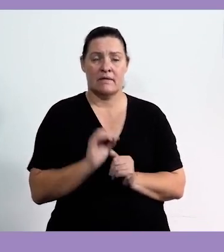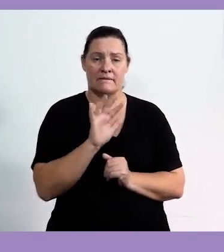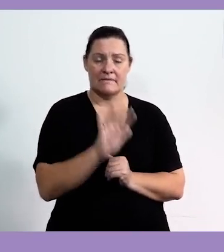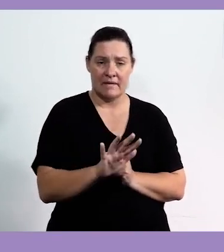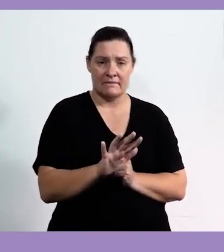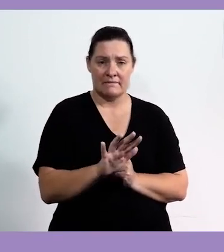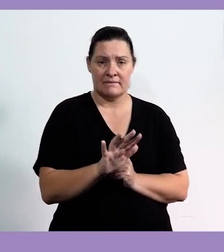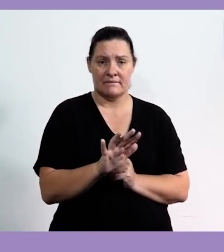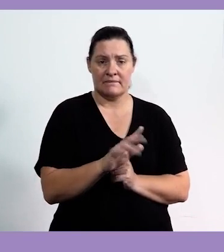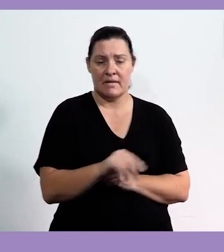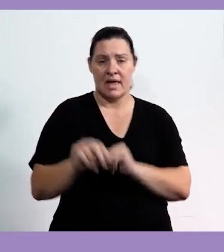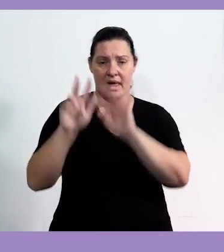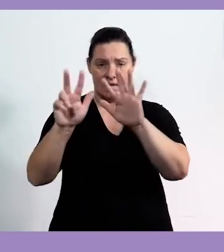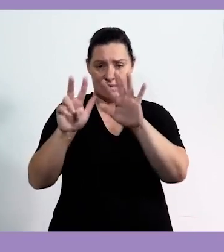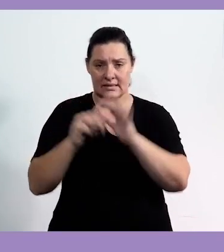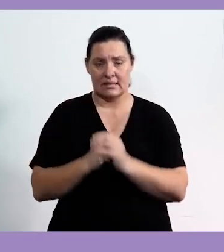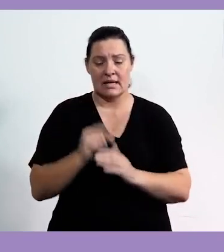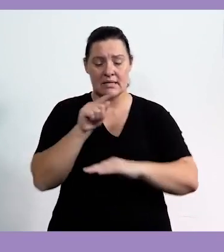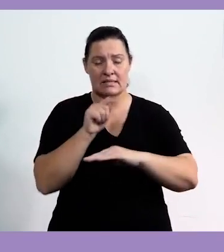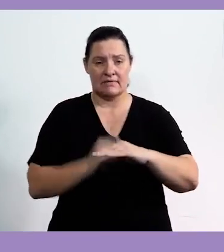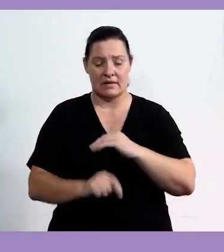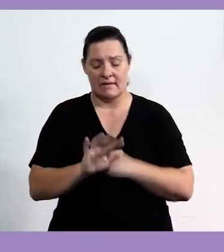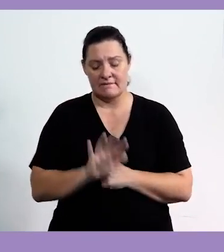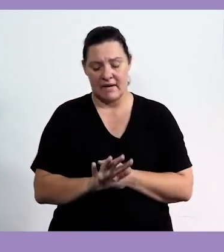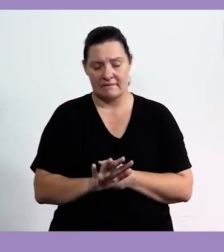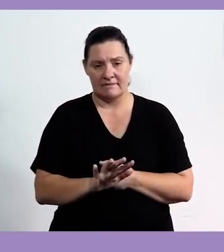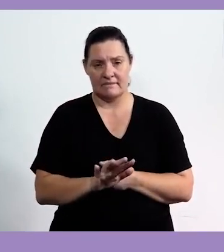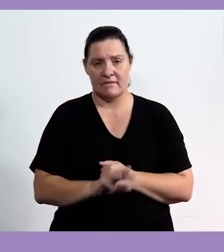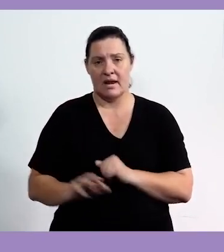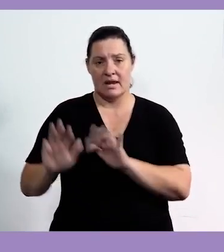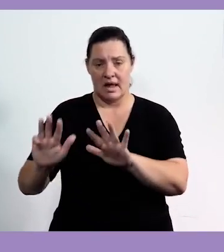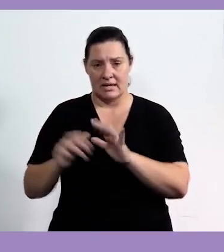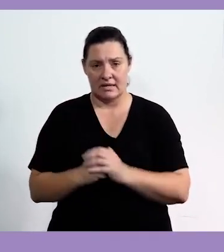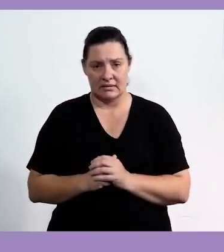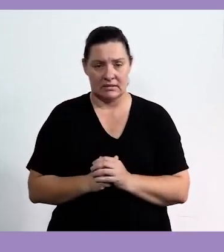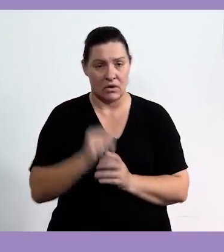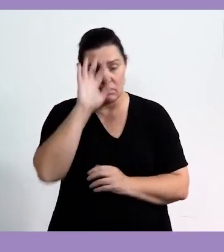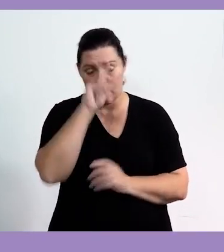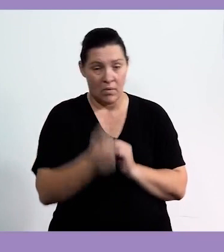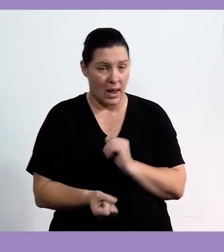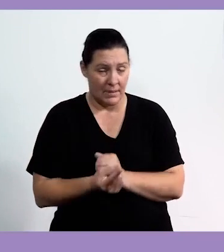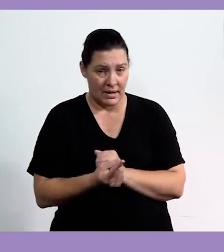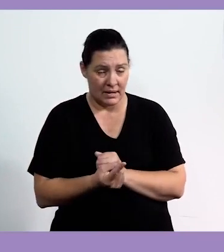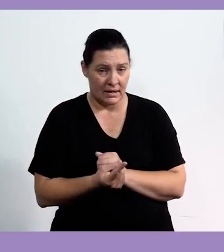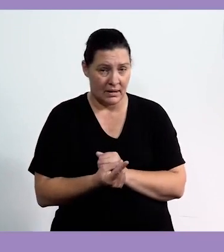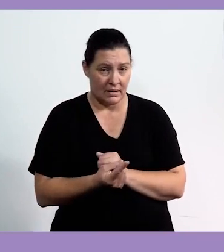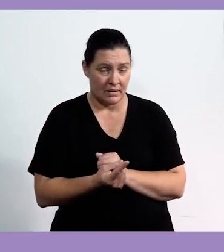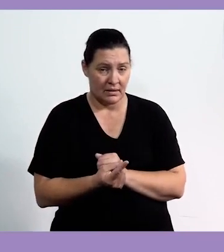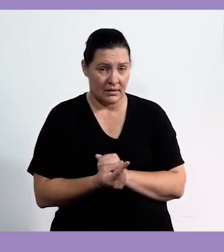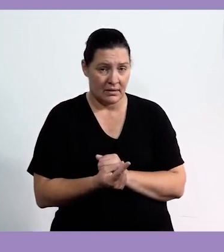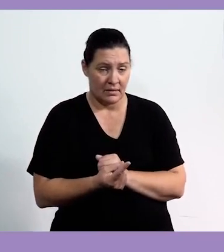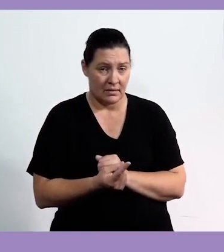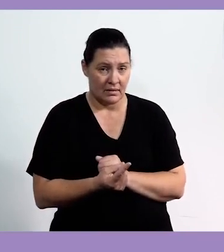which is going to give us 5 to the exponent 8 divided by 5 to the exponent 9. Do you remember what happens when